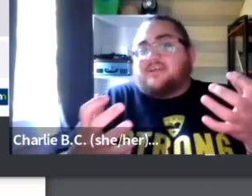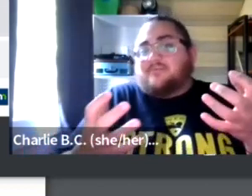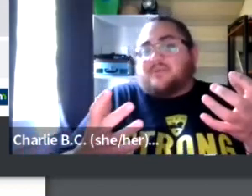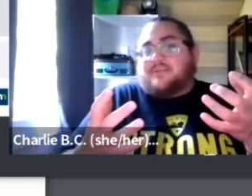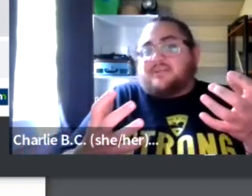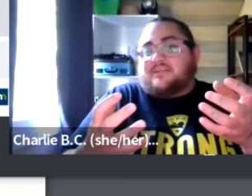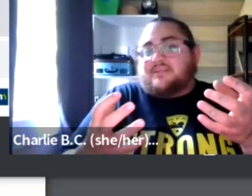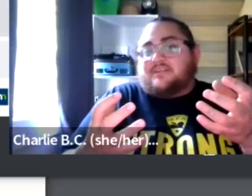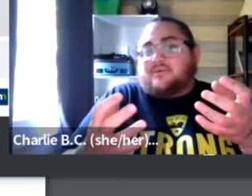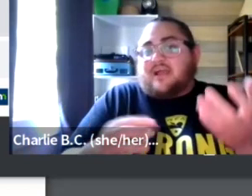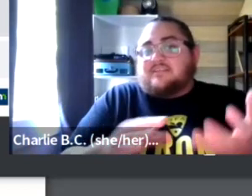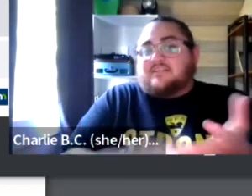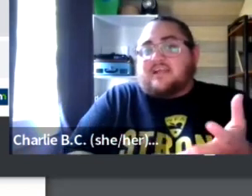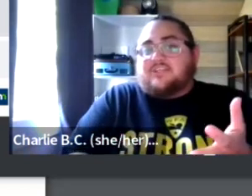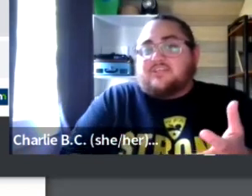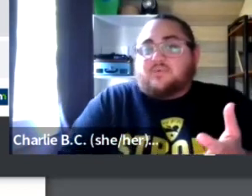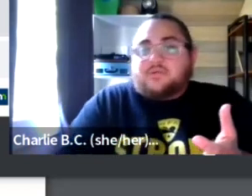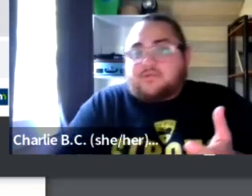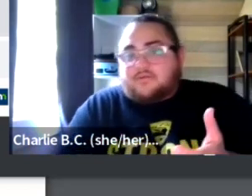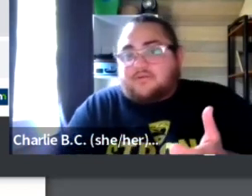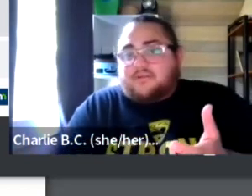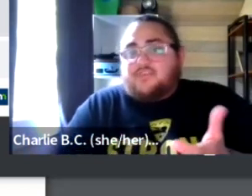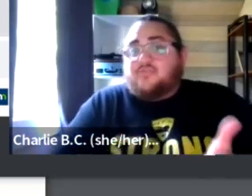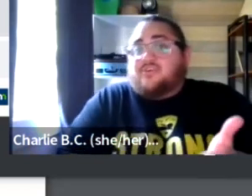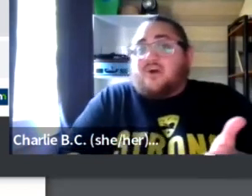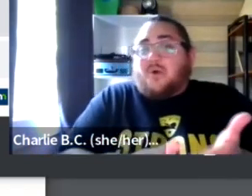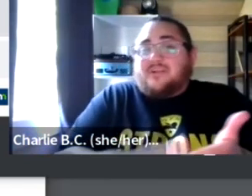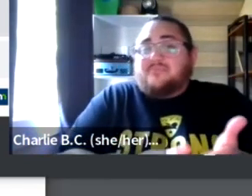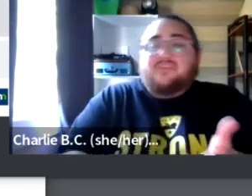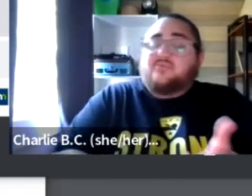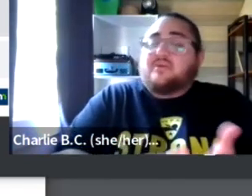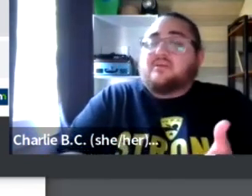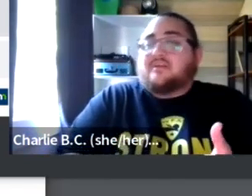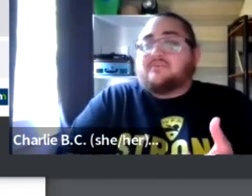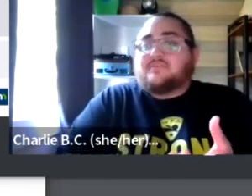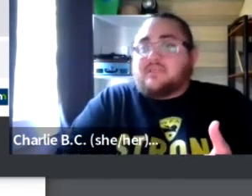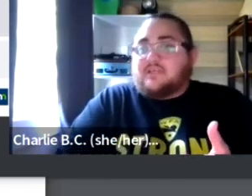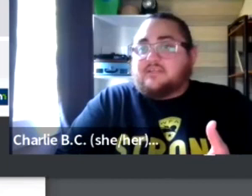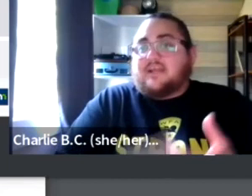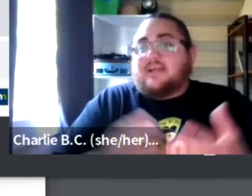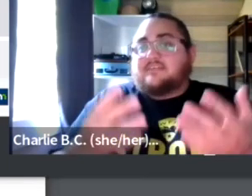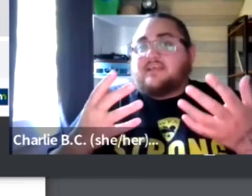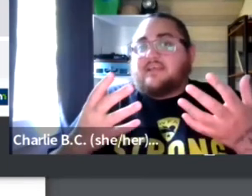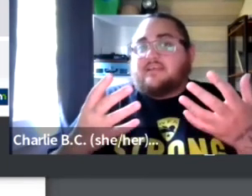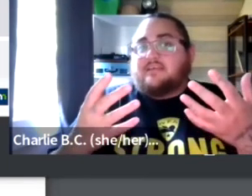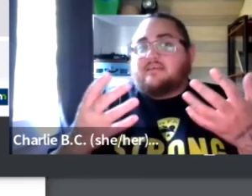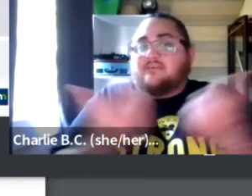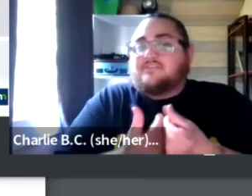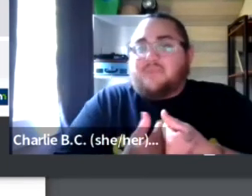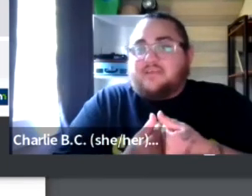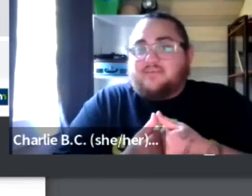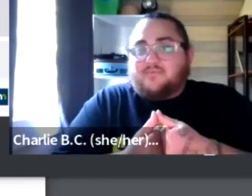but it as an IHS worker, you could already be doing a lot of those things as